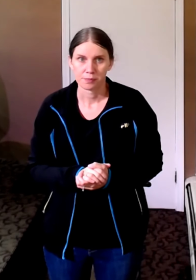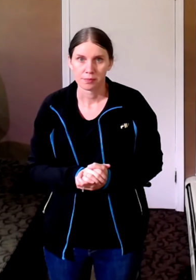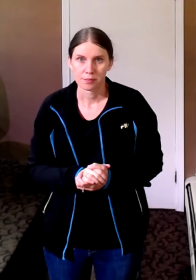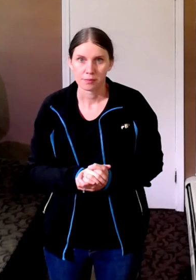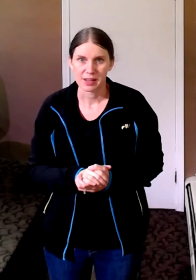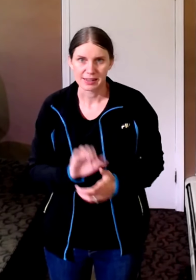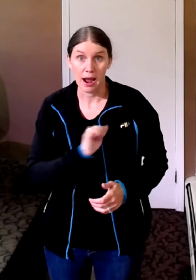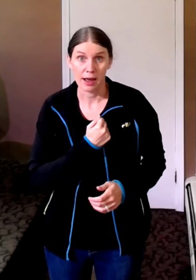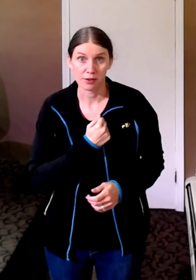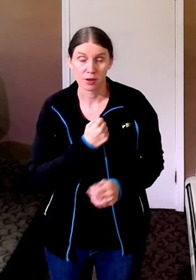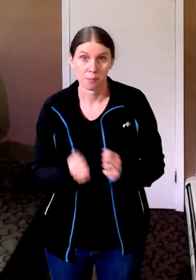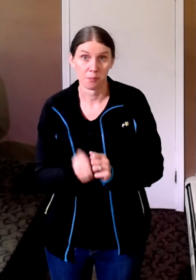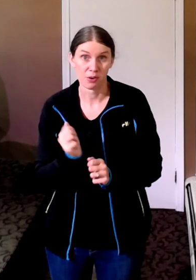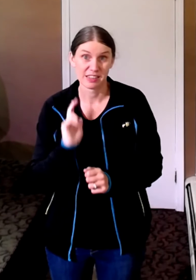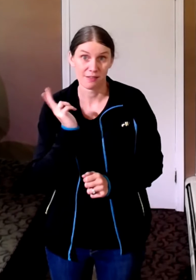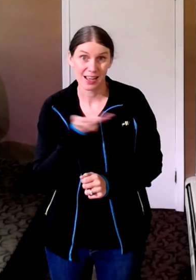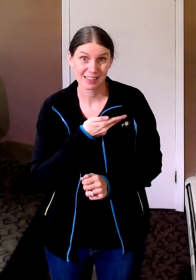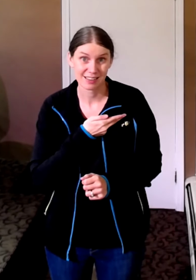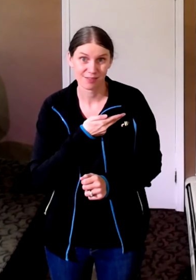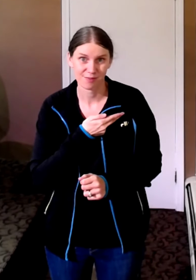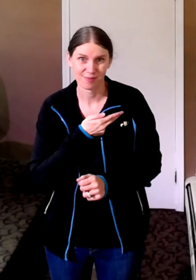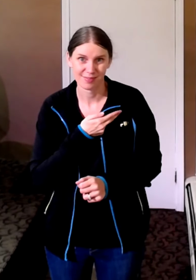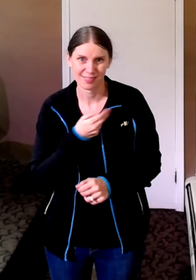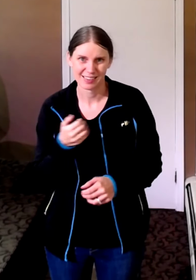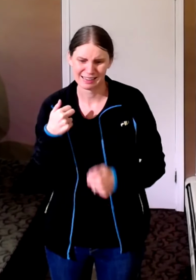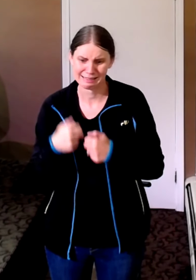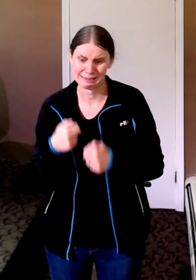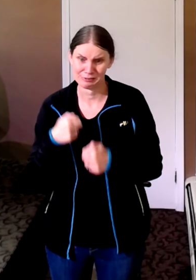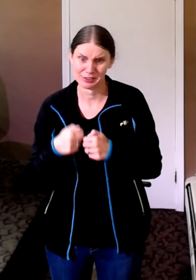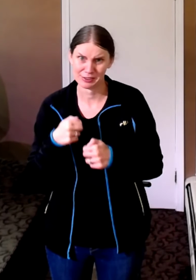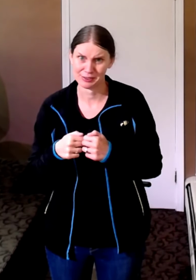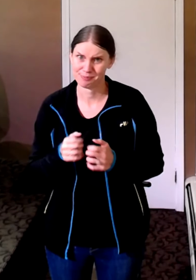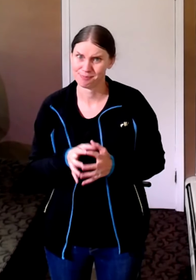That's an attitude that most of us struggle with.